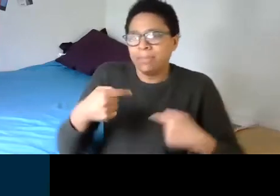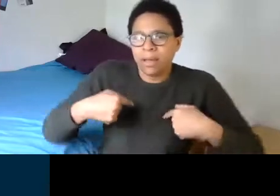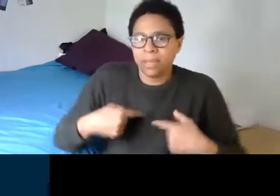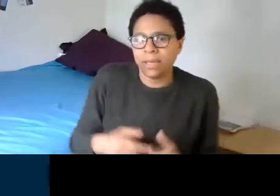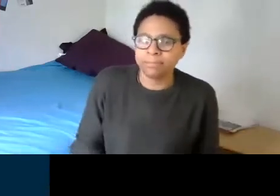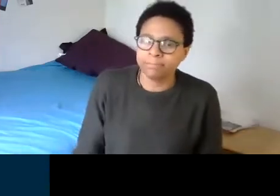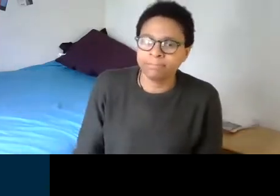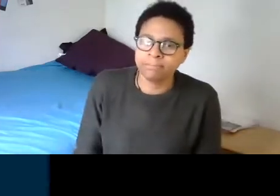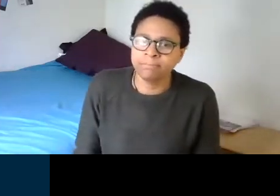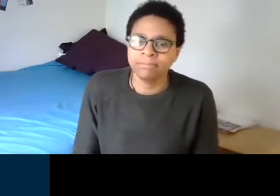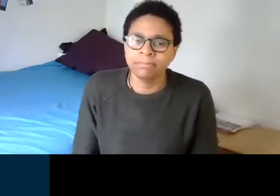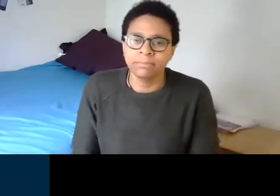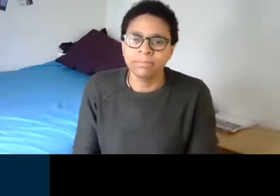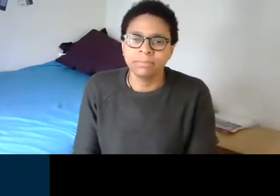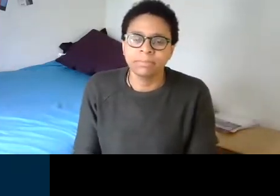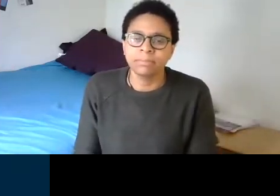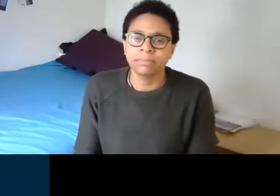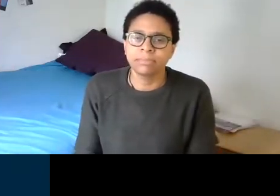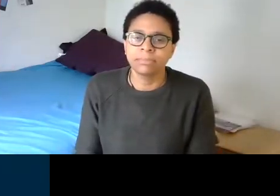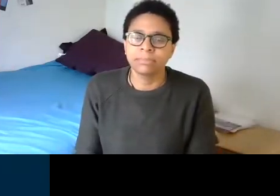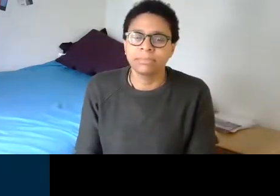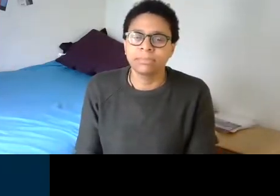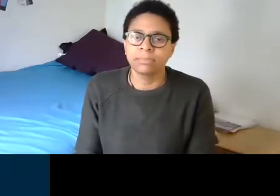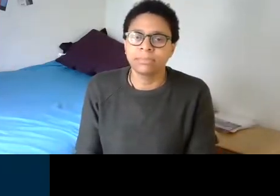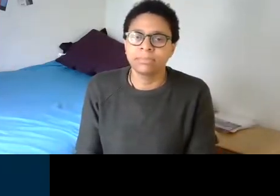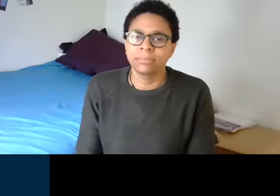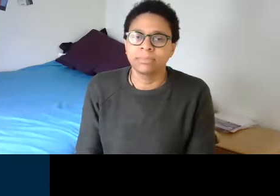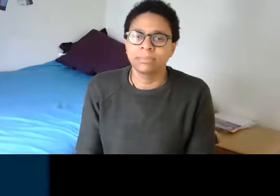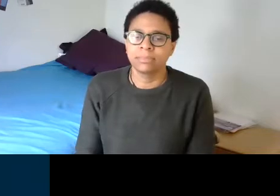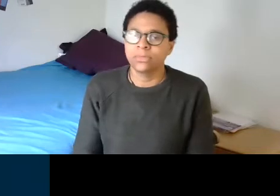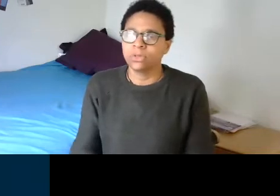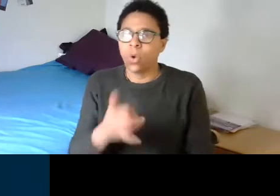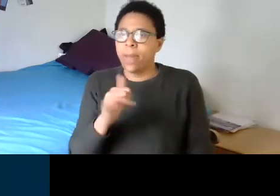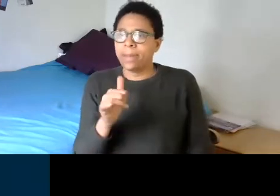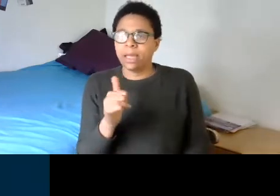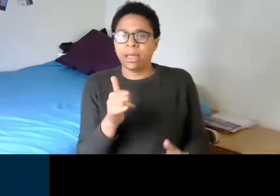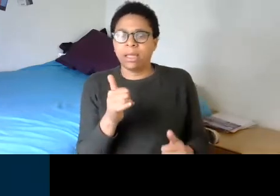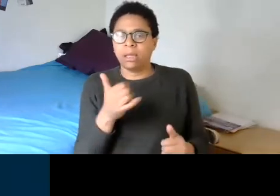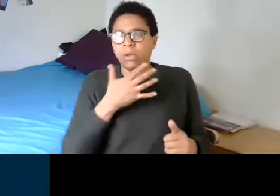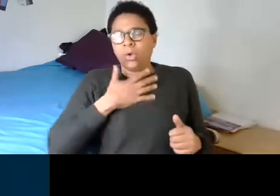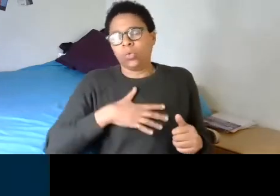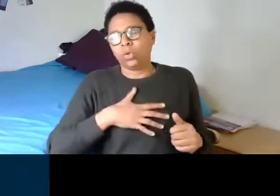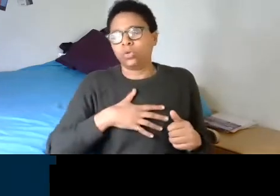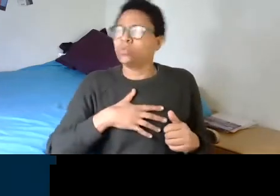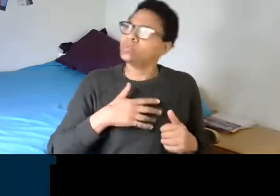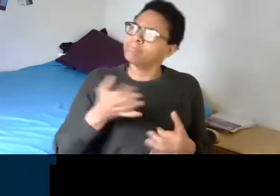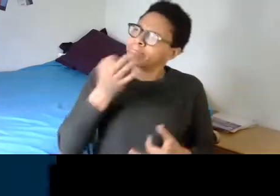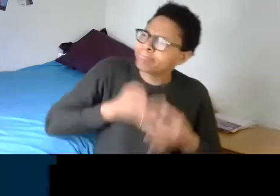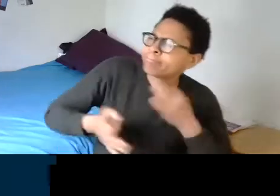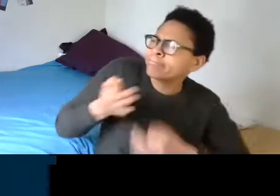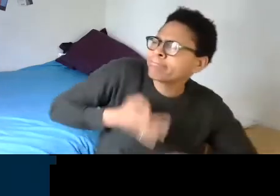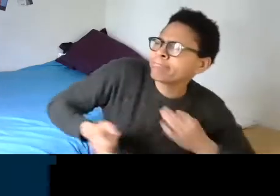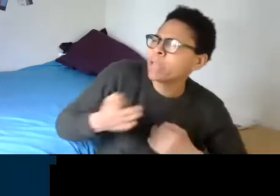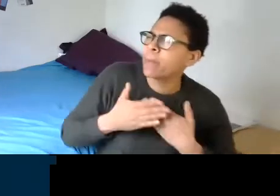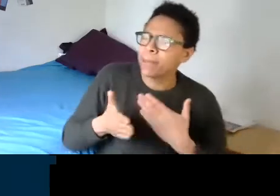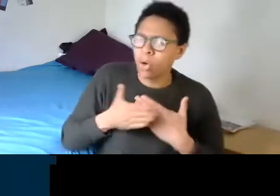collections@welcomecollection.org. If you're interested in the books in general or something that has been raised by my talk, you can email me